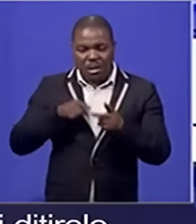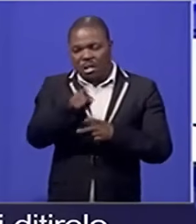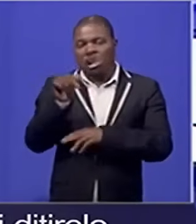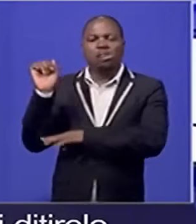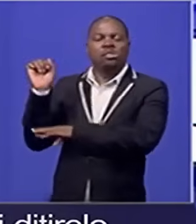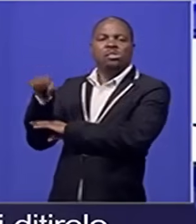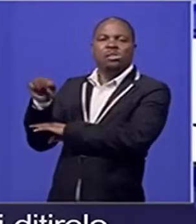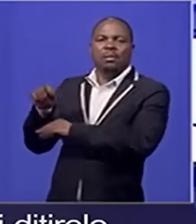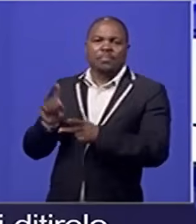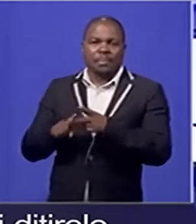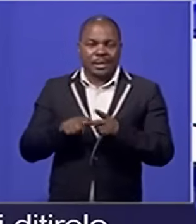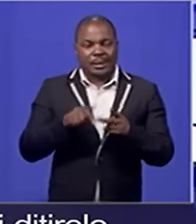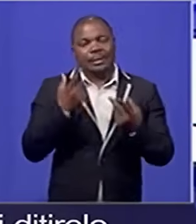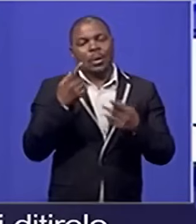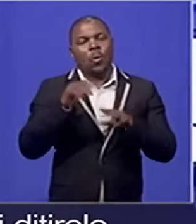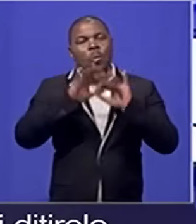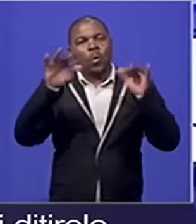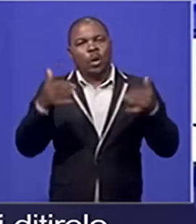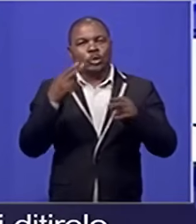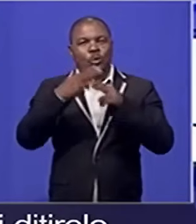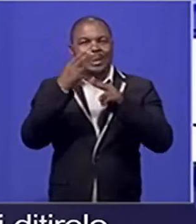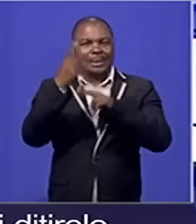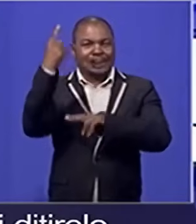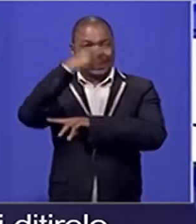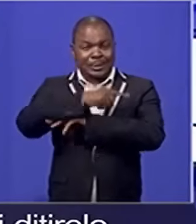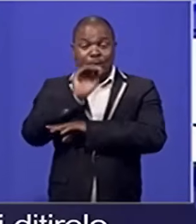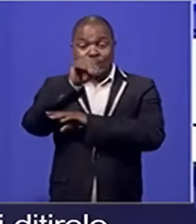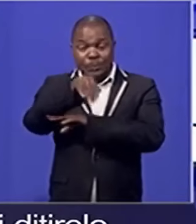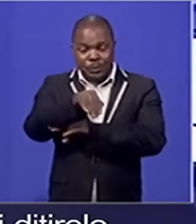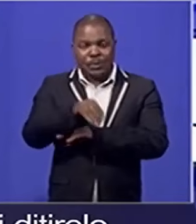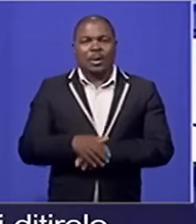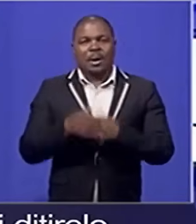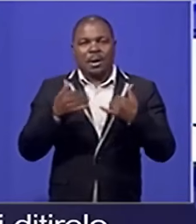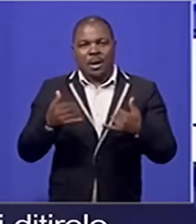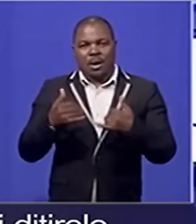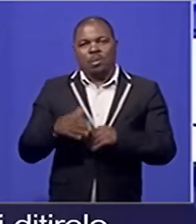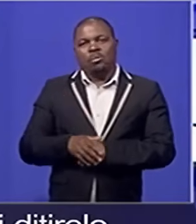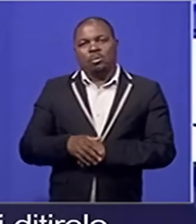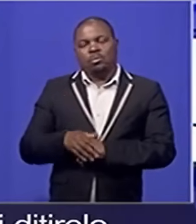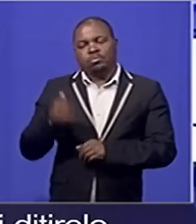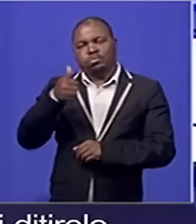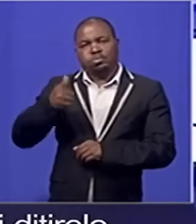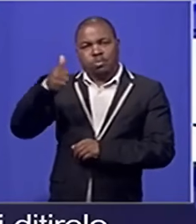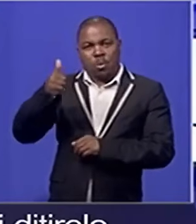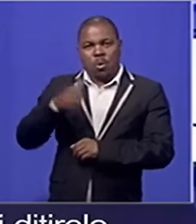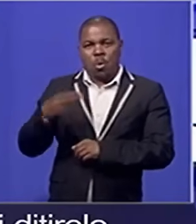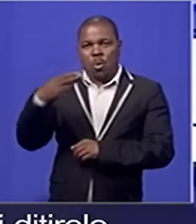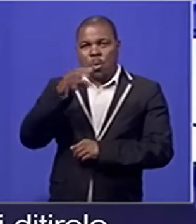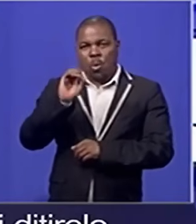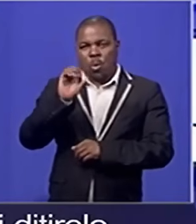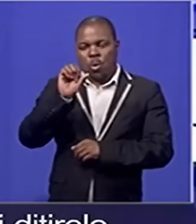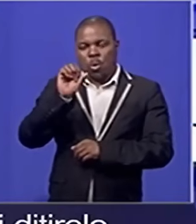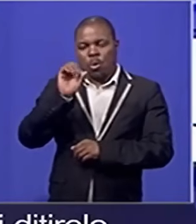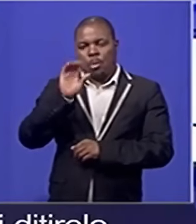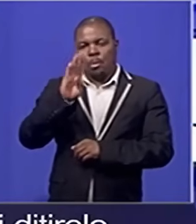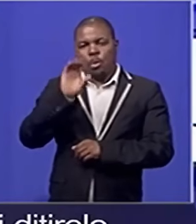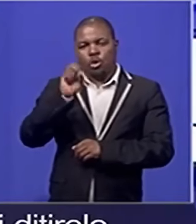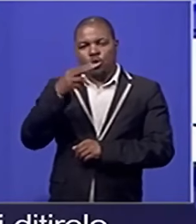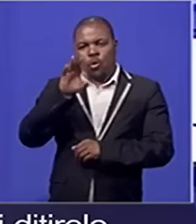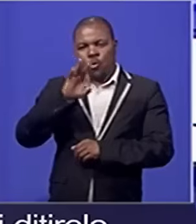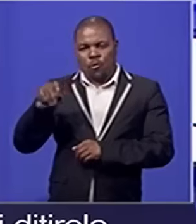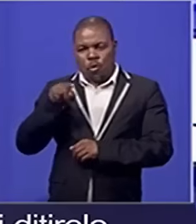la lefase la dintlwana tša boithomelo World Toilet Day mokomišenara ngaka Hank Boshoff o lokolotše pego ya mahlabiša dihlong ka ga kabo